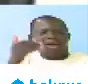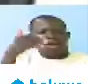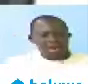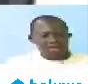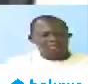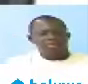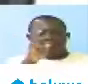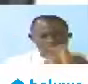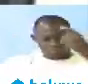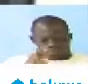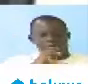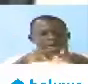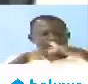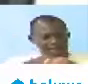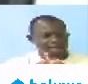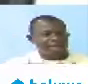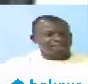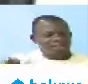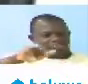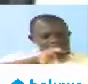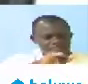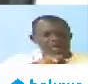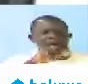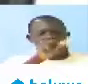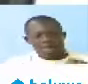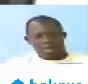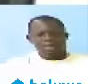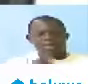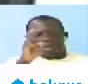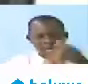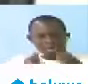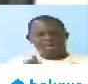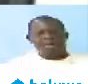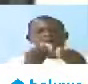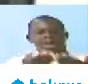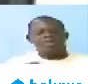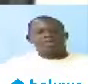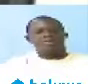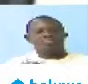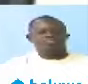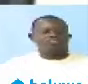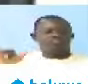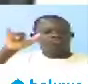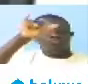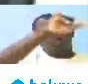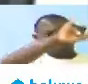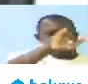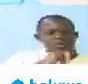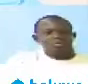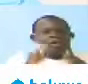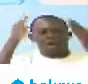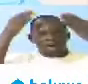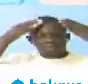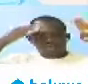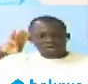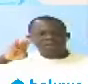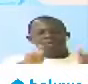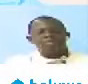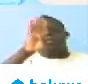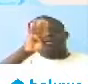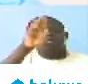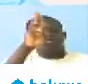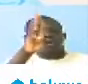came, we boarded that plane again. So in Samba Burkina Faso direct. So we were taken directly to Burkina Faso. So Ulufana